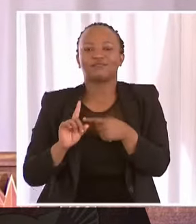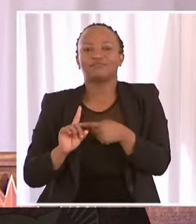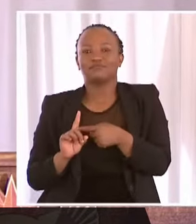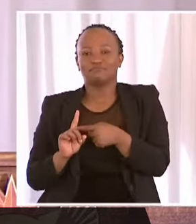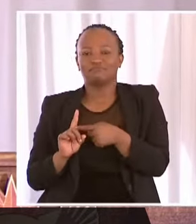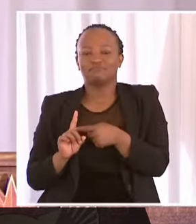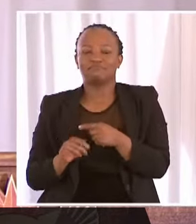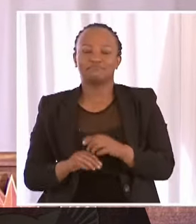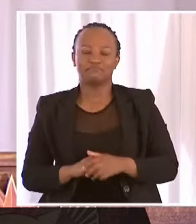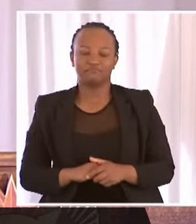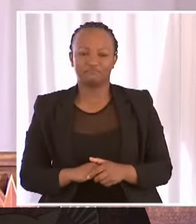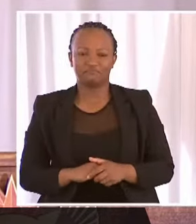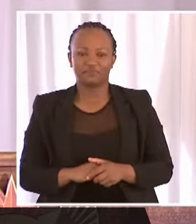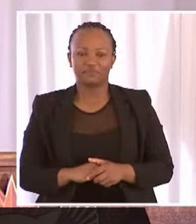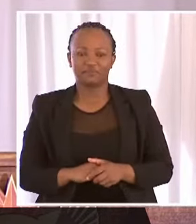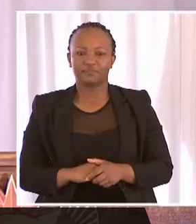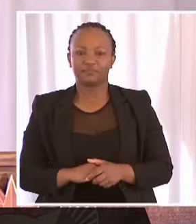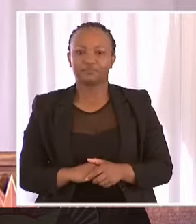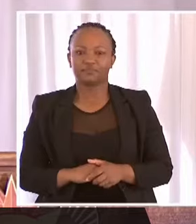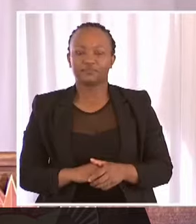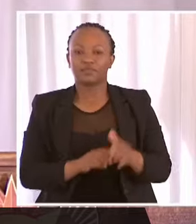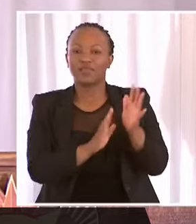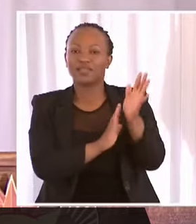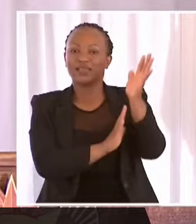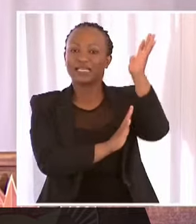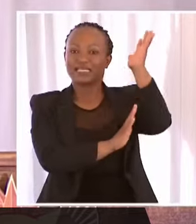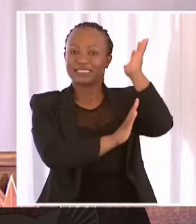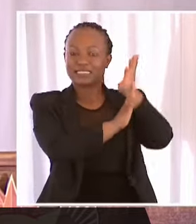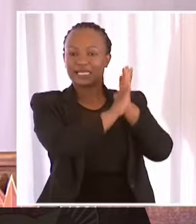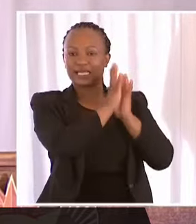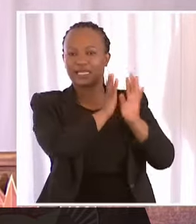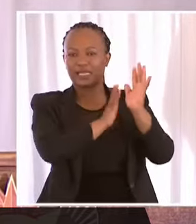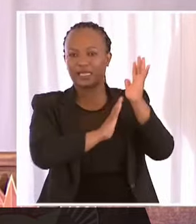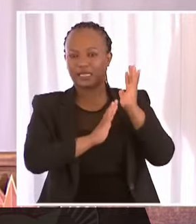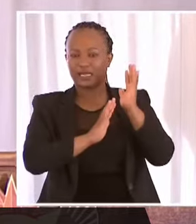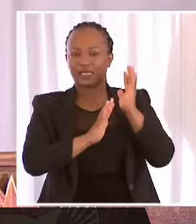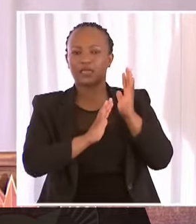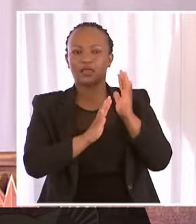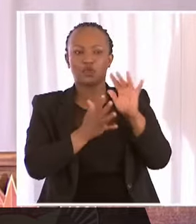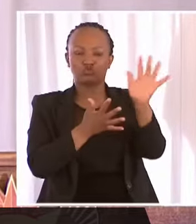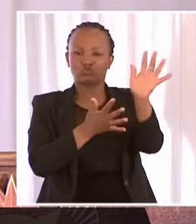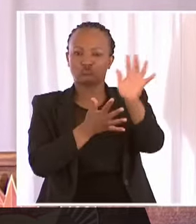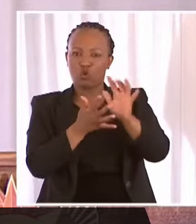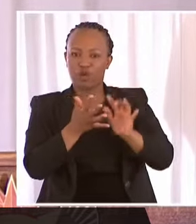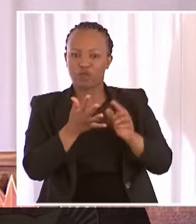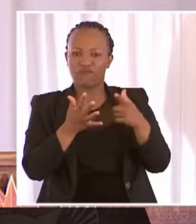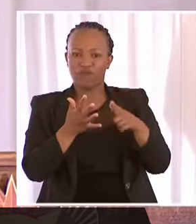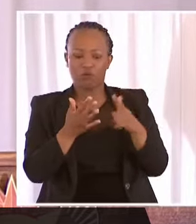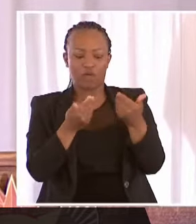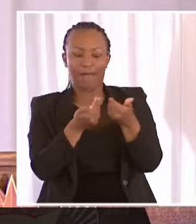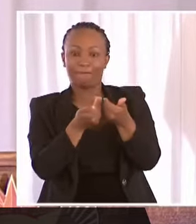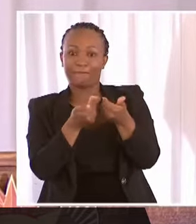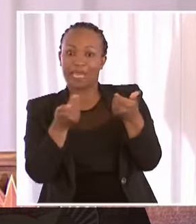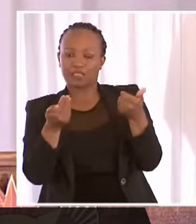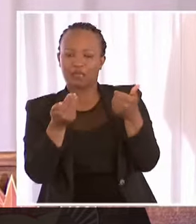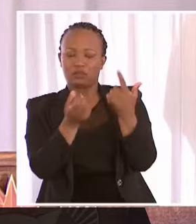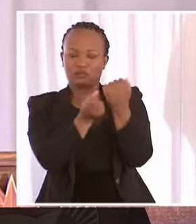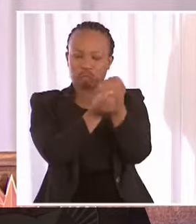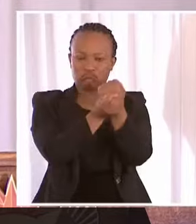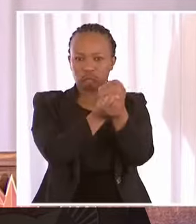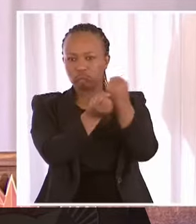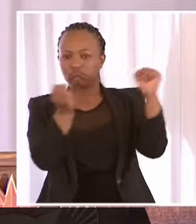The history and the story of our liberation would not be complete